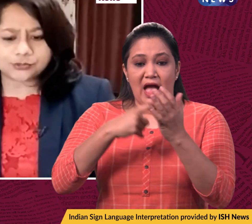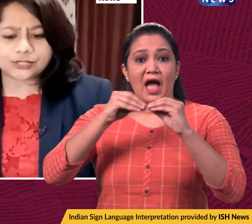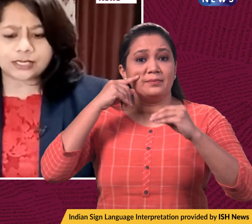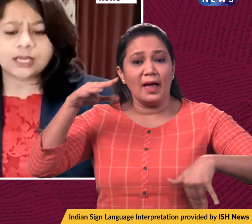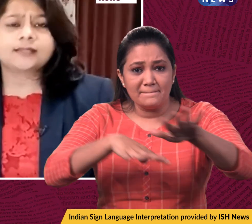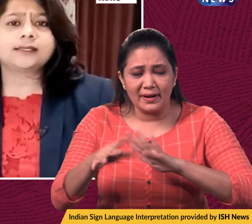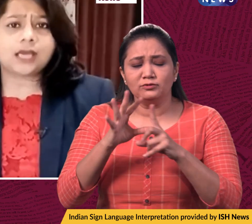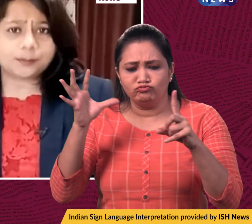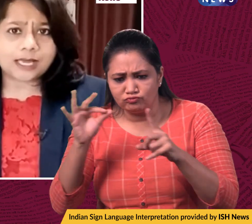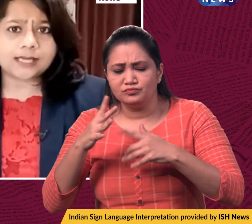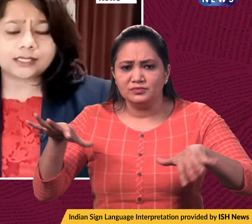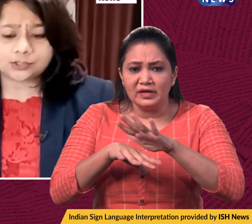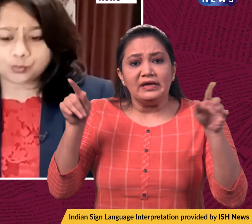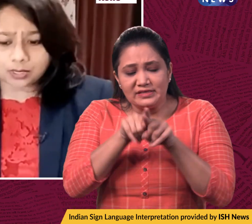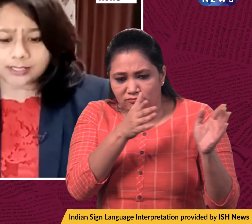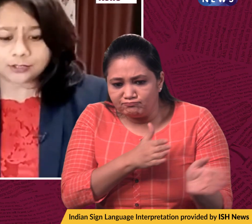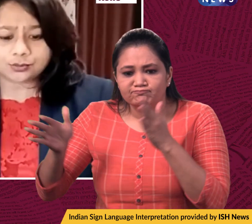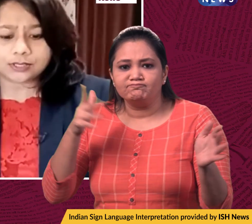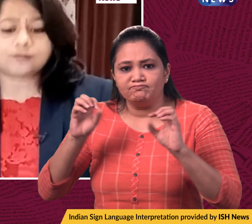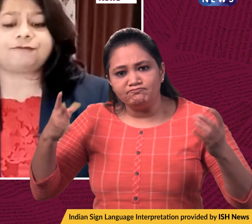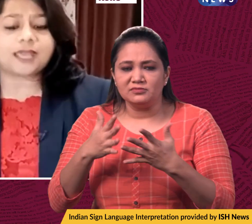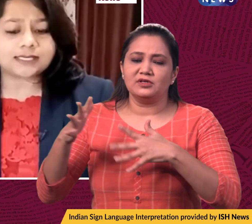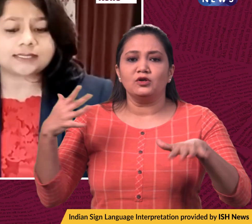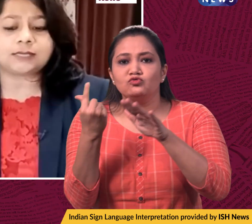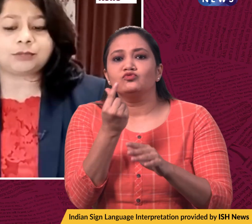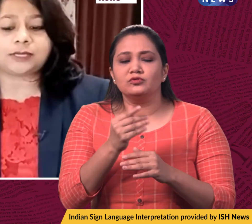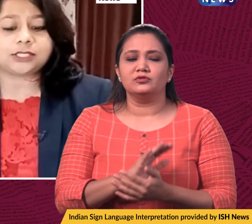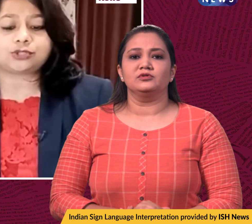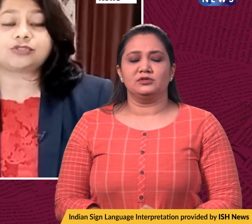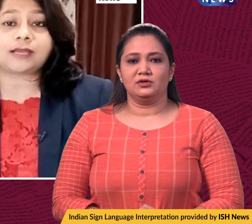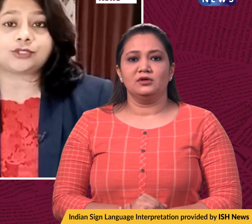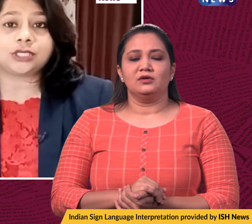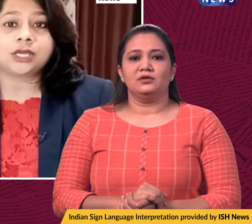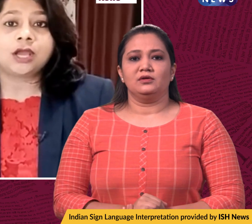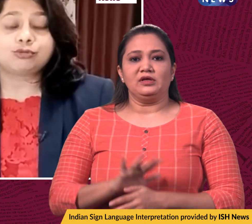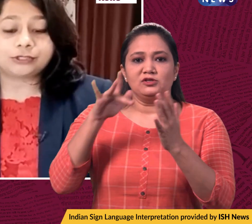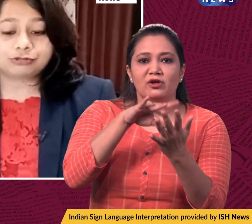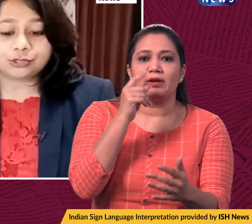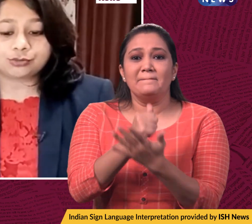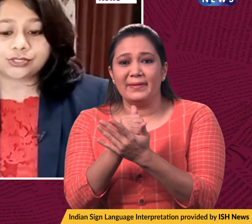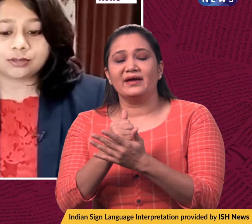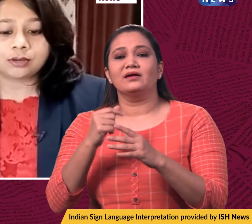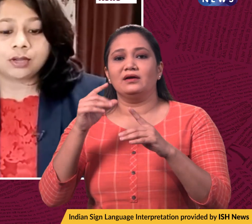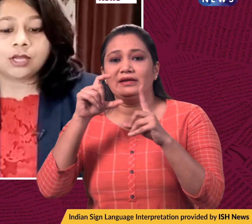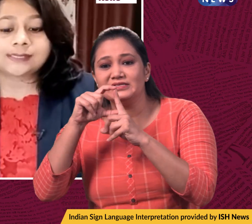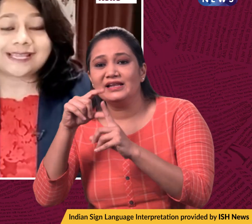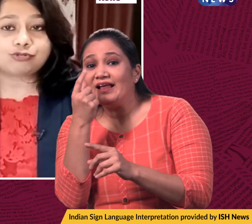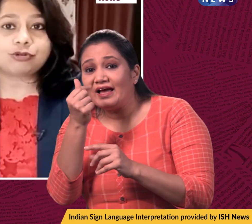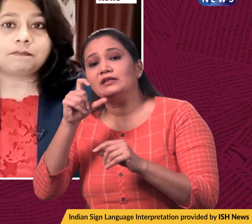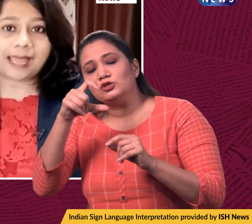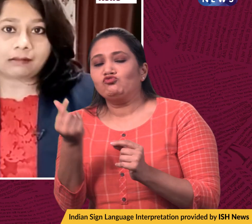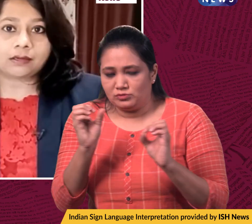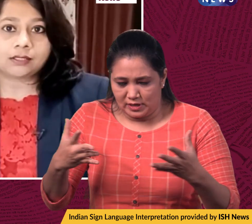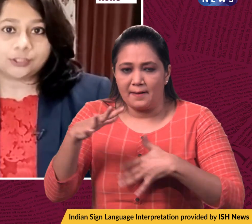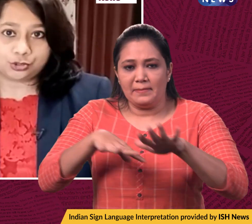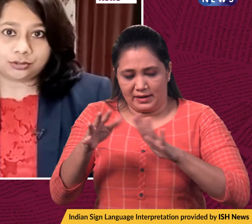quote. Now, he also said that the RBI is working towards a phased implementation strategy to introduce the